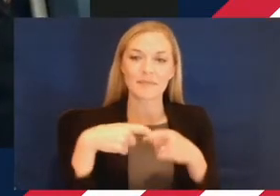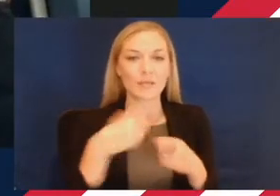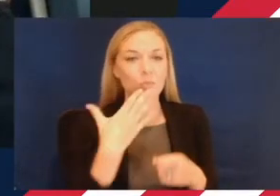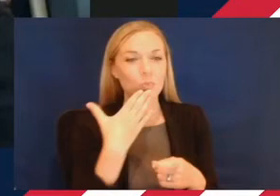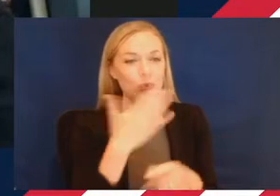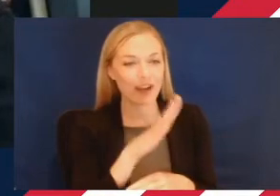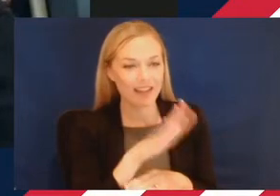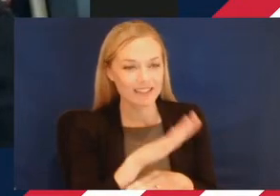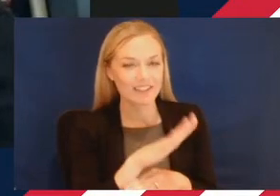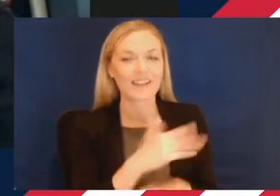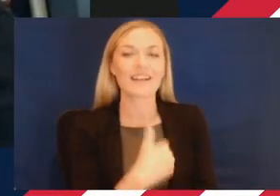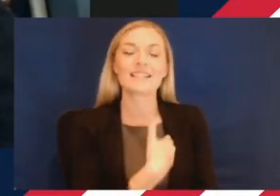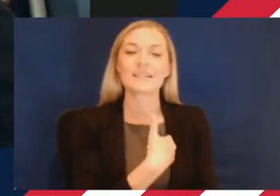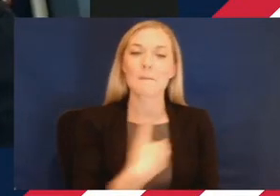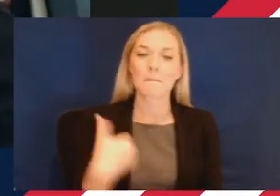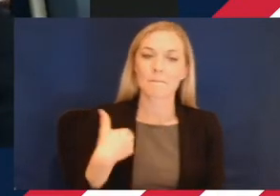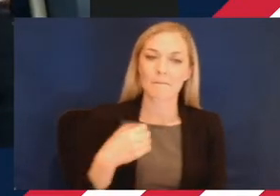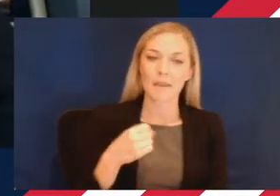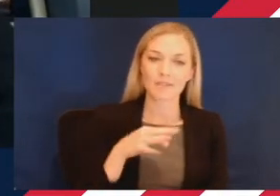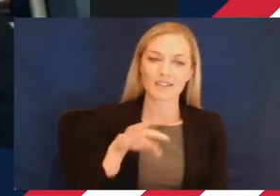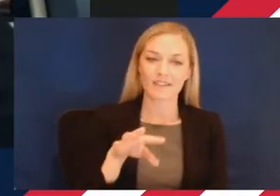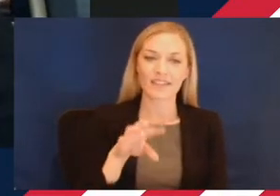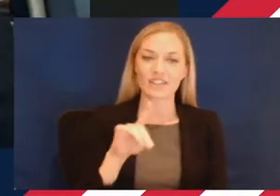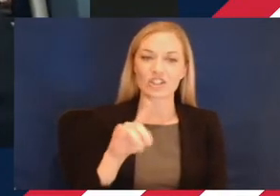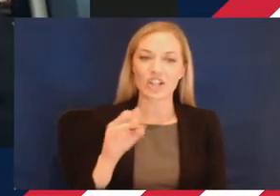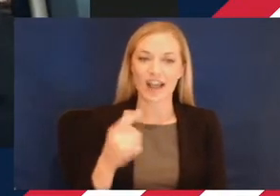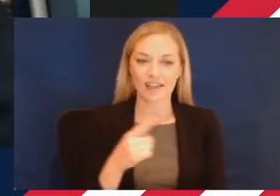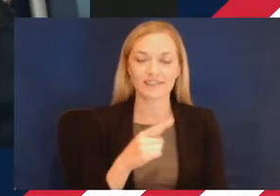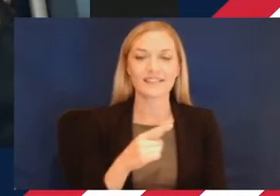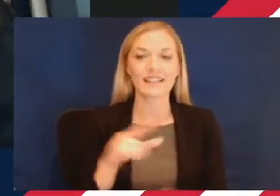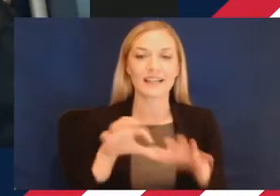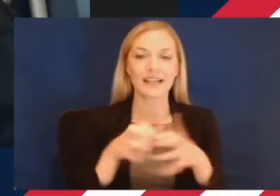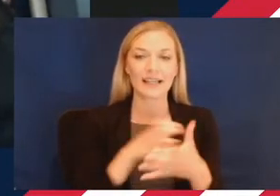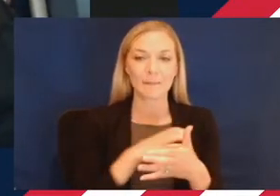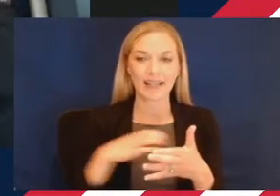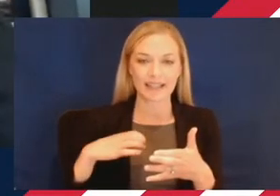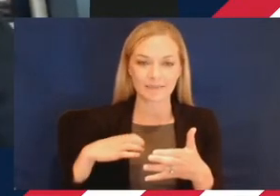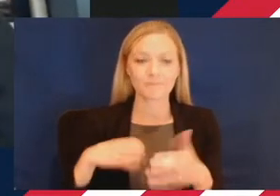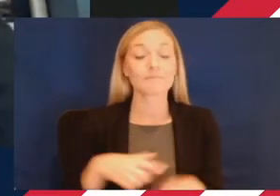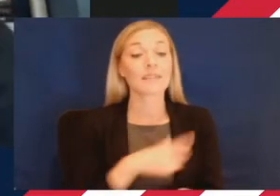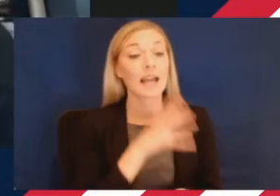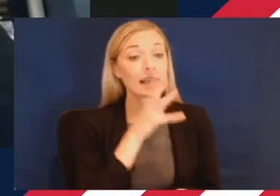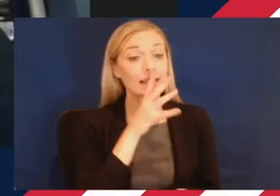committee. Mi nombre es Silvana Salcido Esparza,